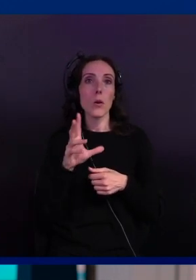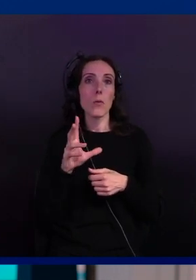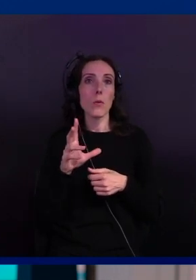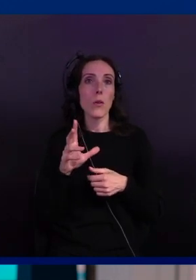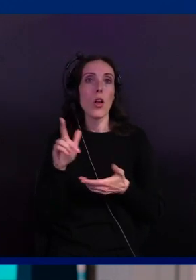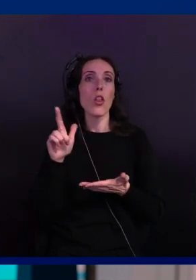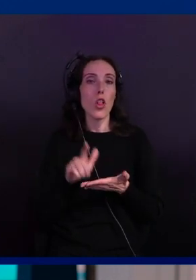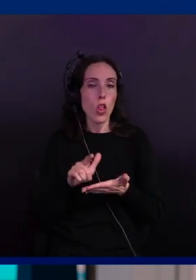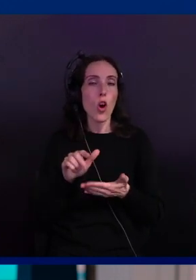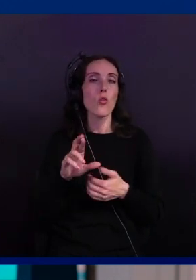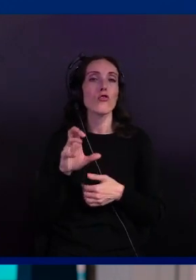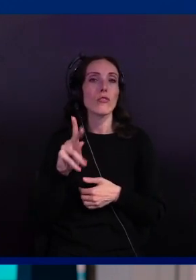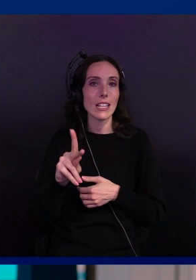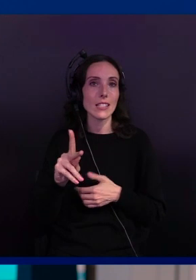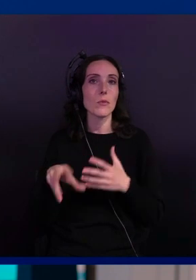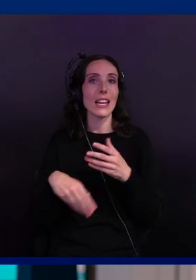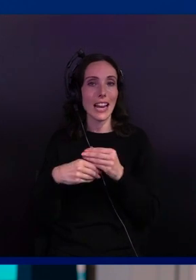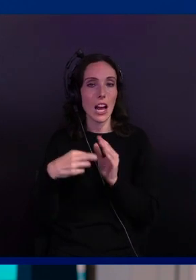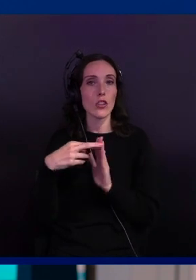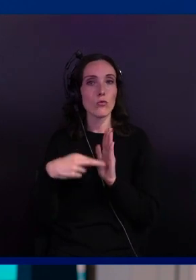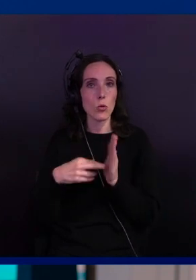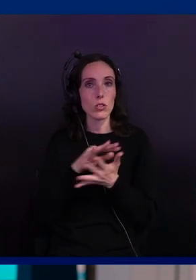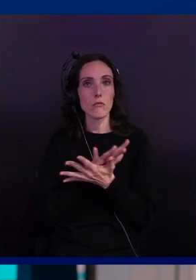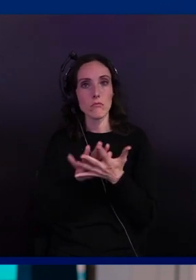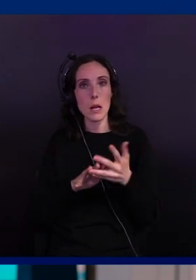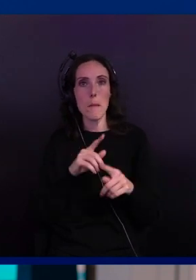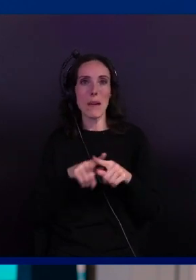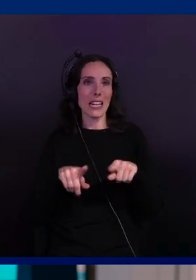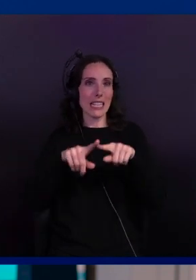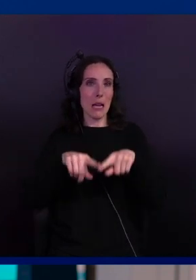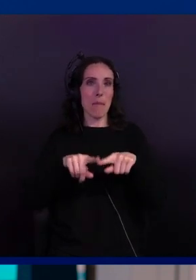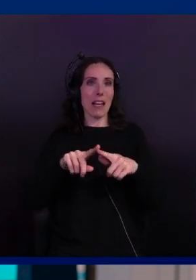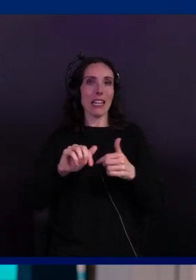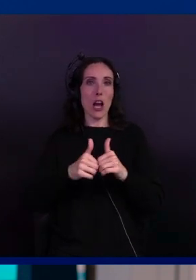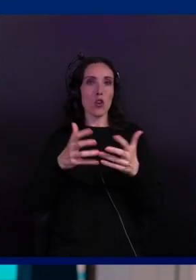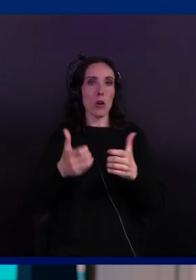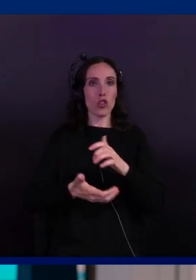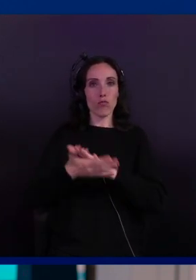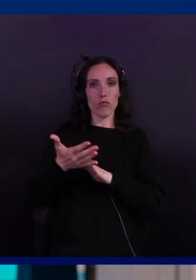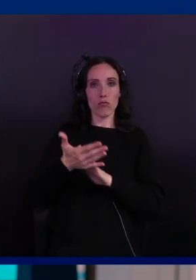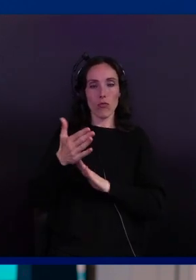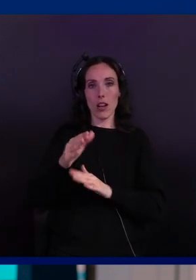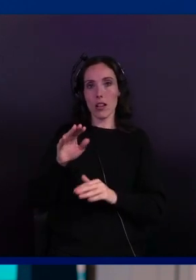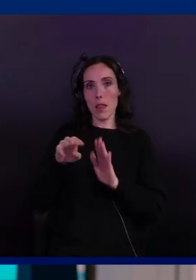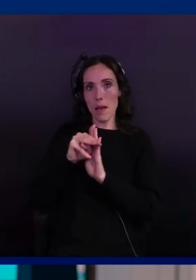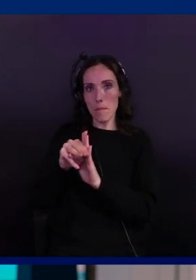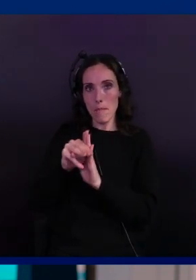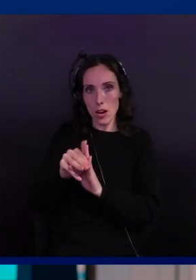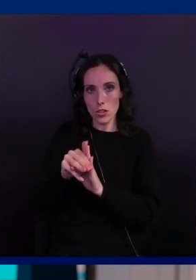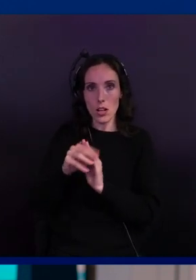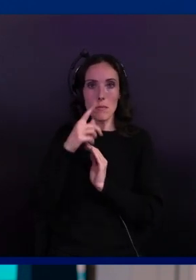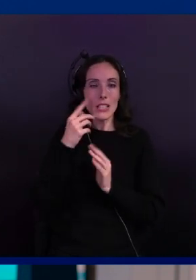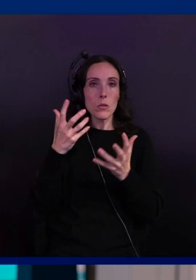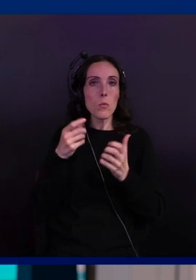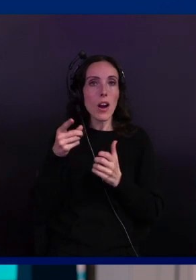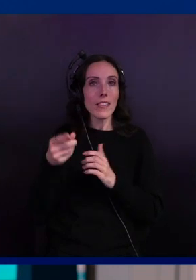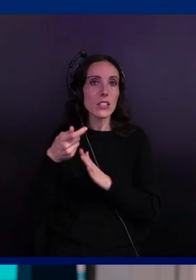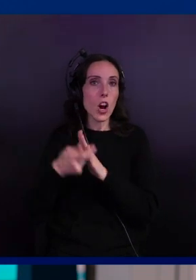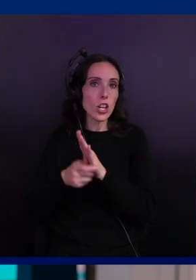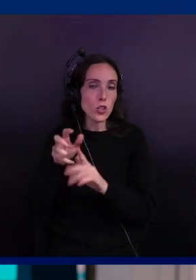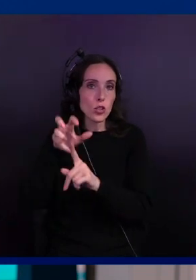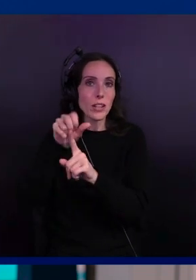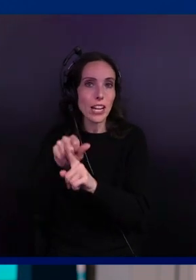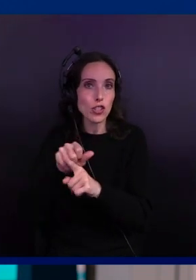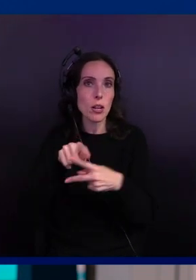We added rules. Now it is the order of how you wanted to execute the model because we want to catch the auto deny first. That is the order 1. Order 2 is the